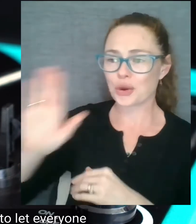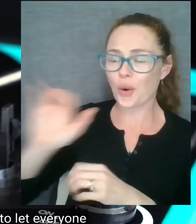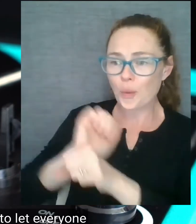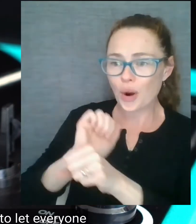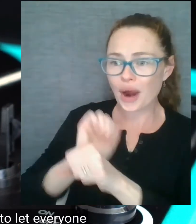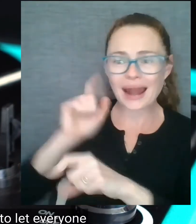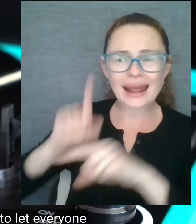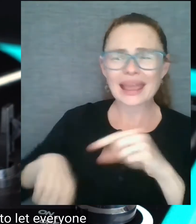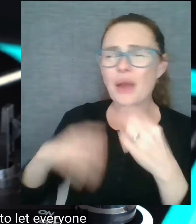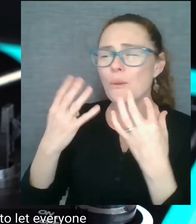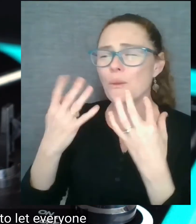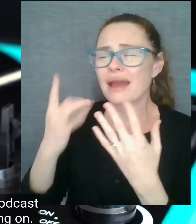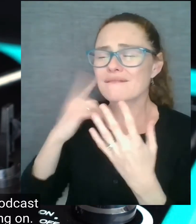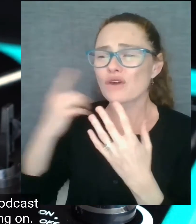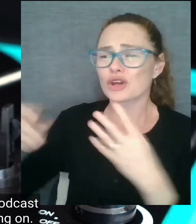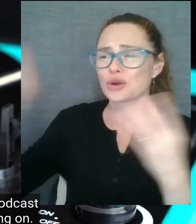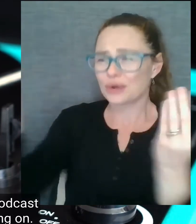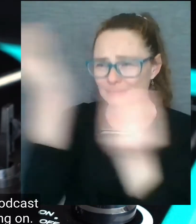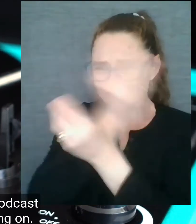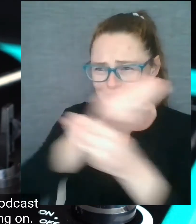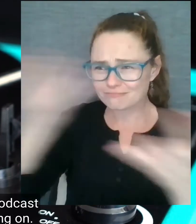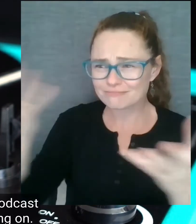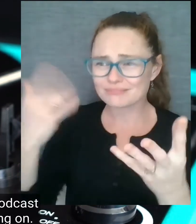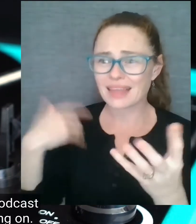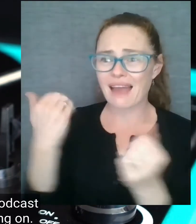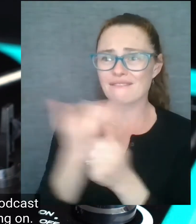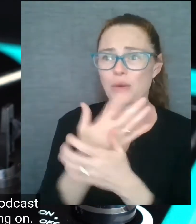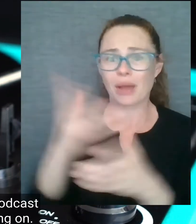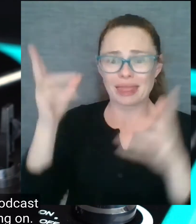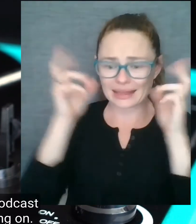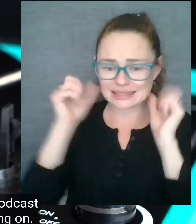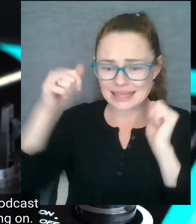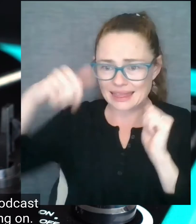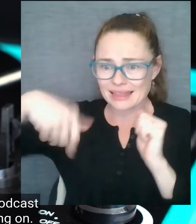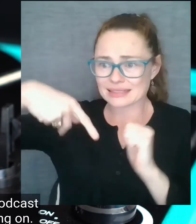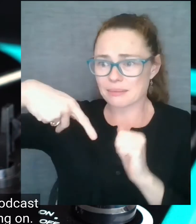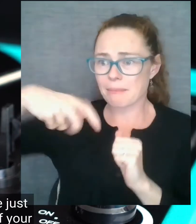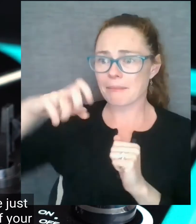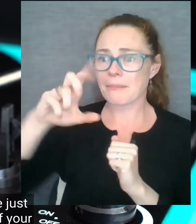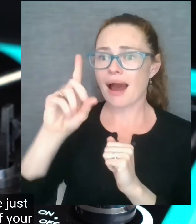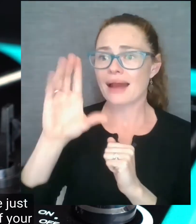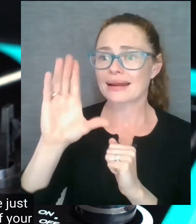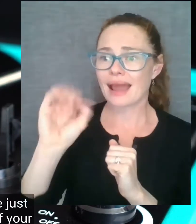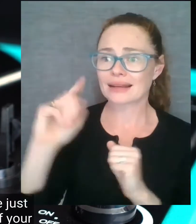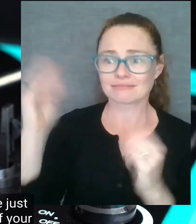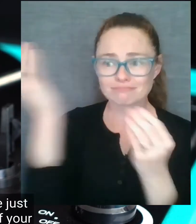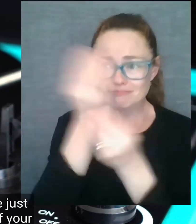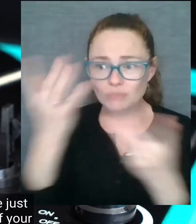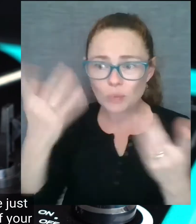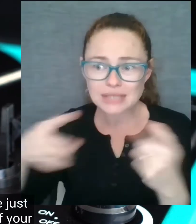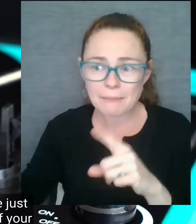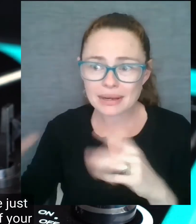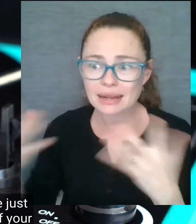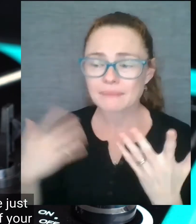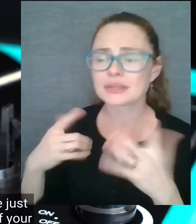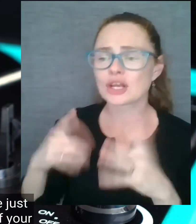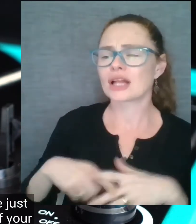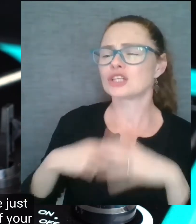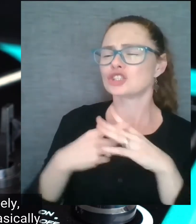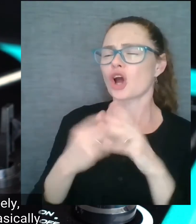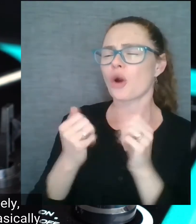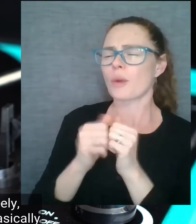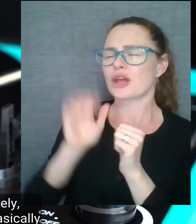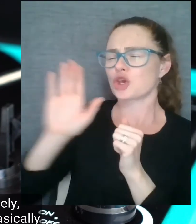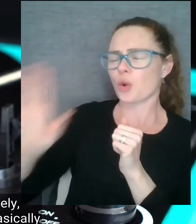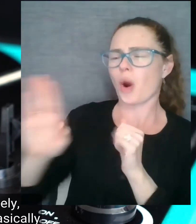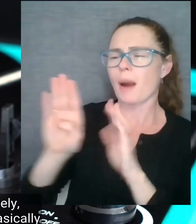I cannot wait for you to let everyone listening to this podcast know what's going on. So why don't we just start with a bit of